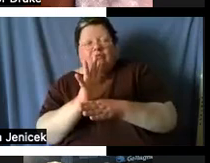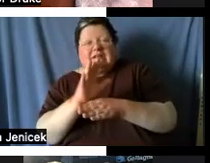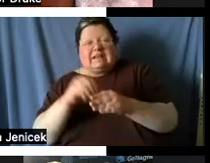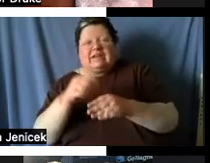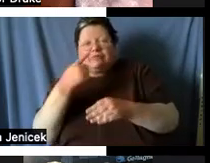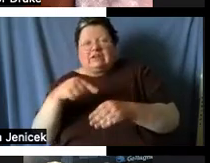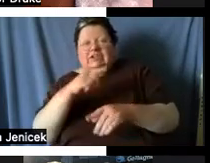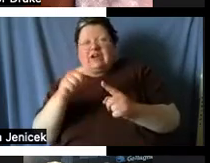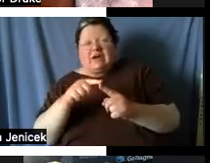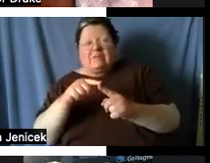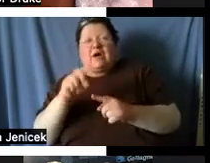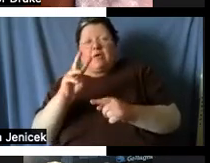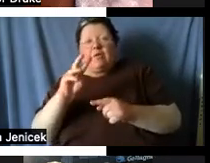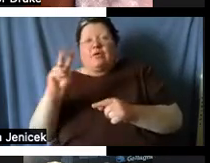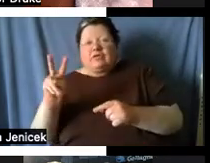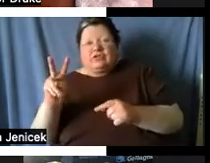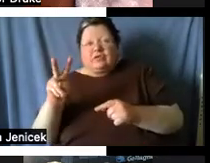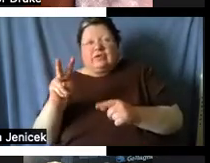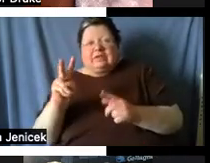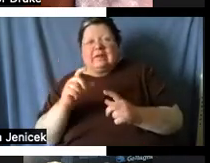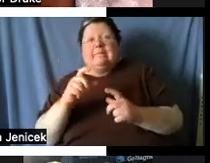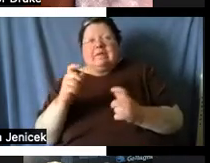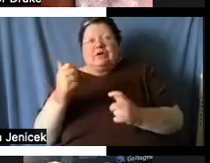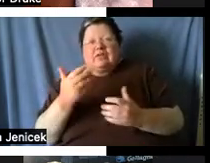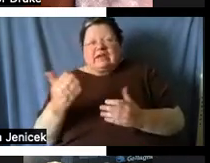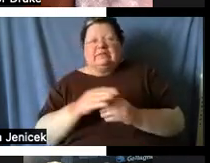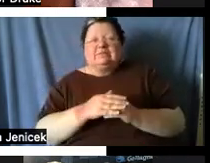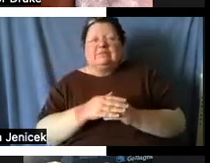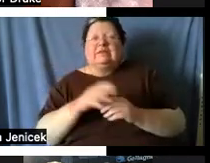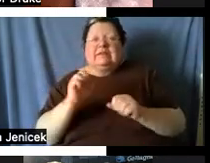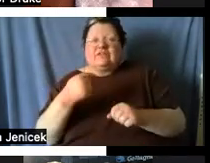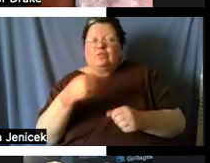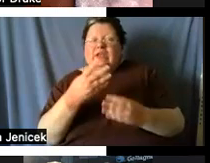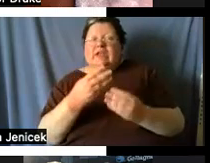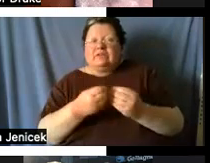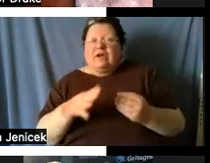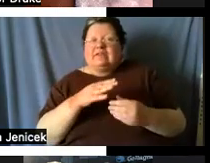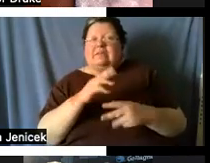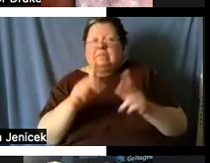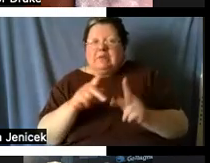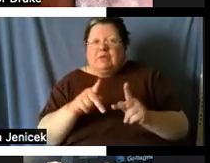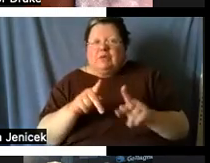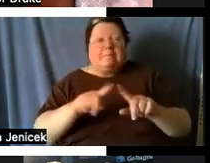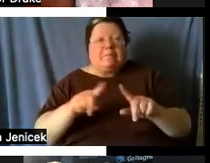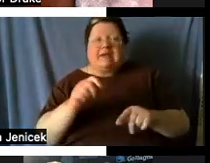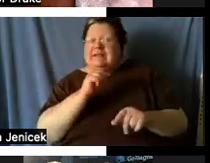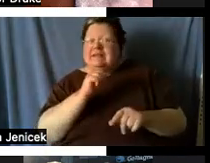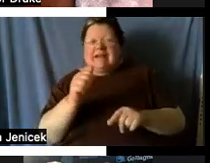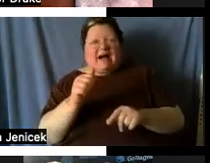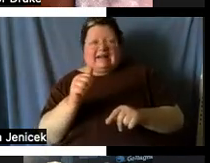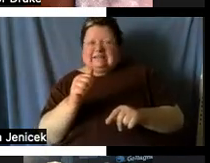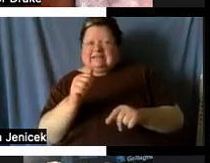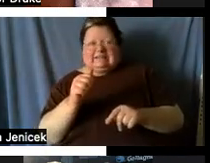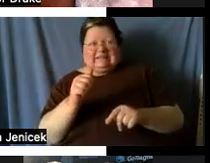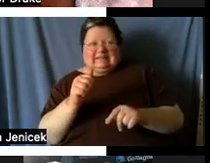a much bigger deal. Well, yeah, we lost people, but not anything near